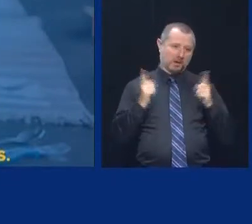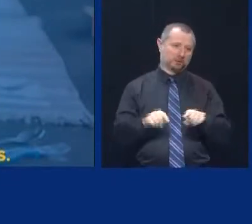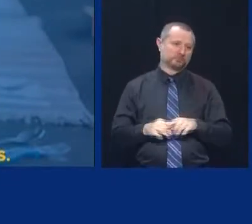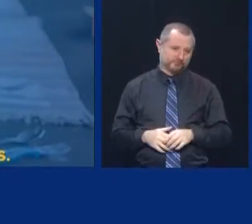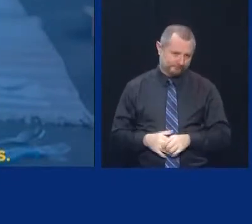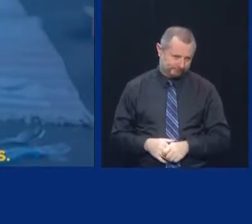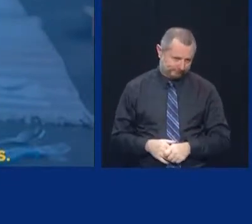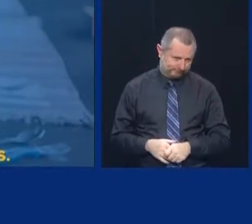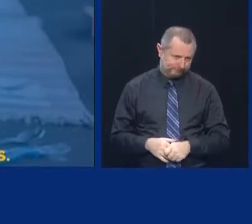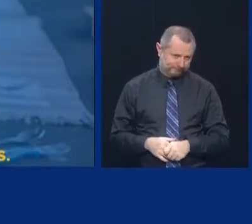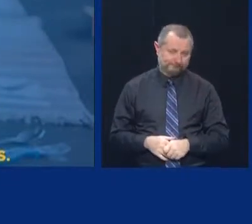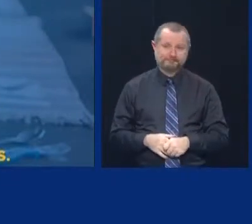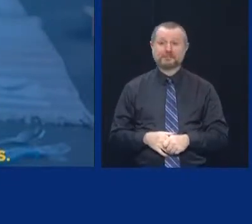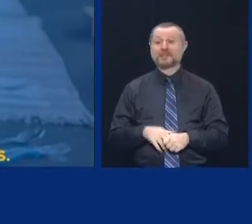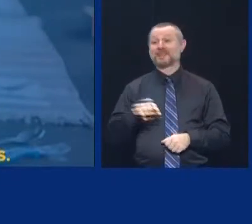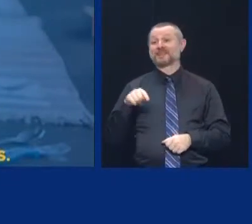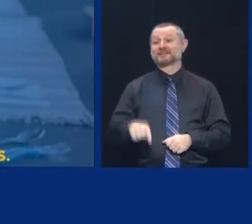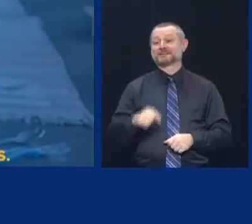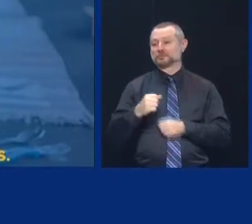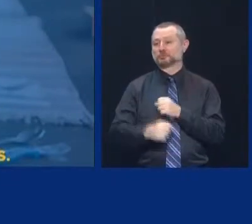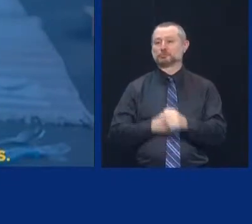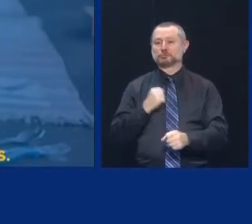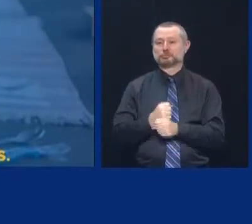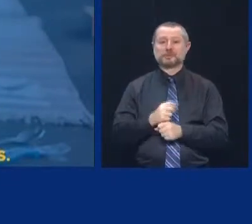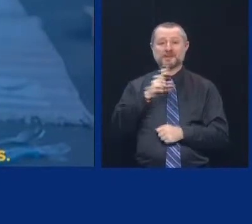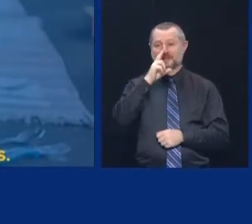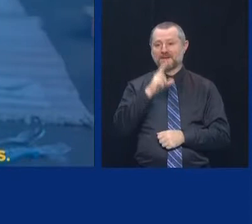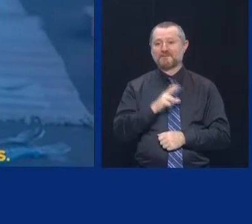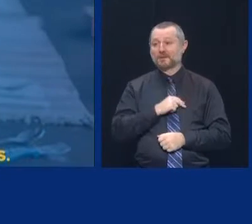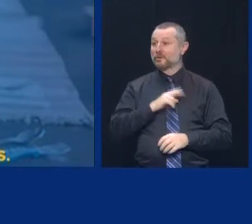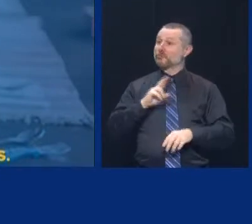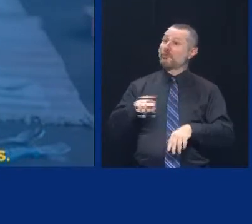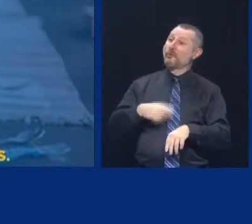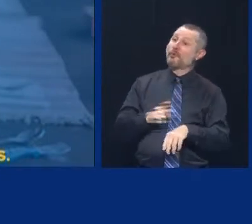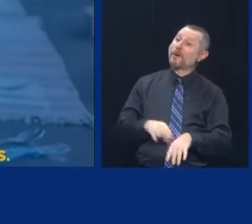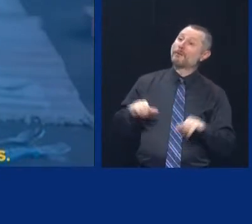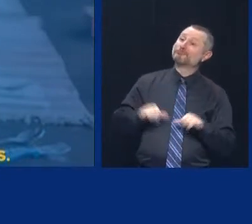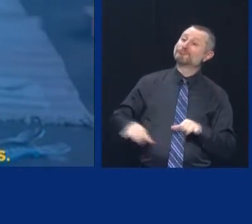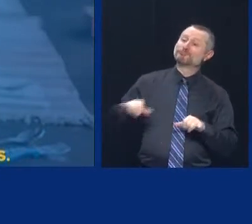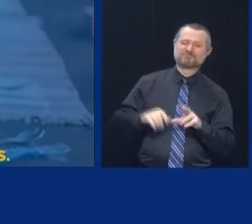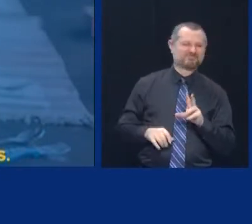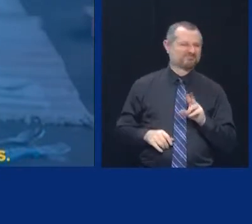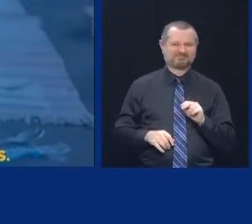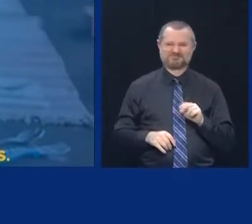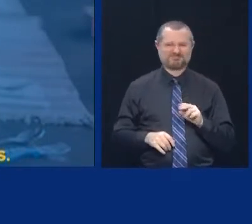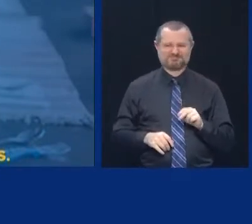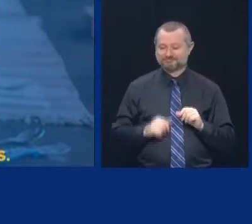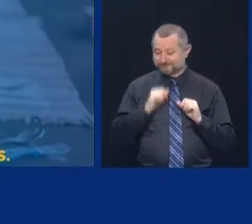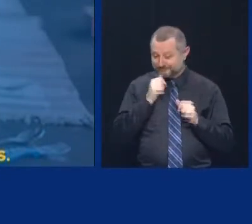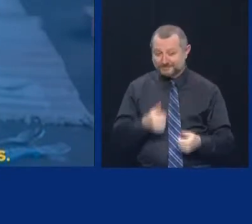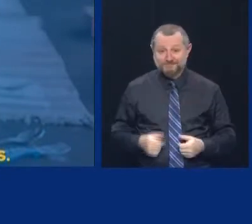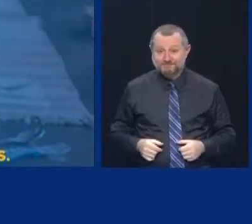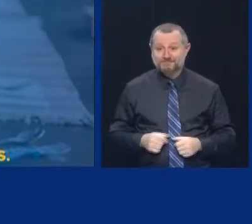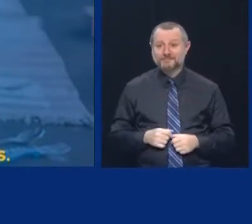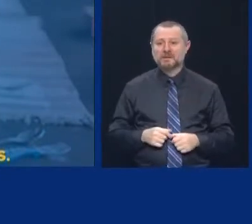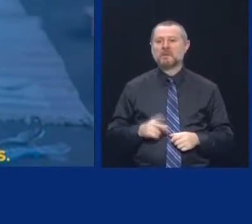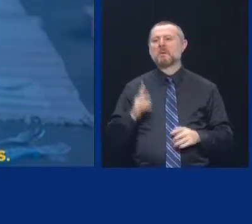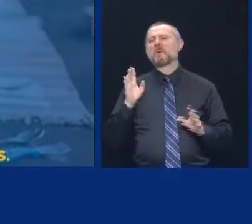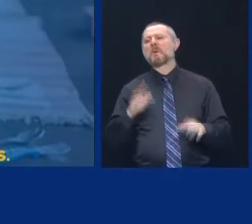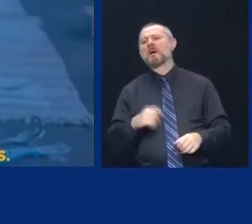agrees on is this is not a normal Thanksgiving. Well, on Thanksgiving, my Uncle Joe always comes